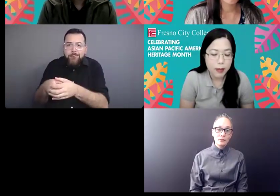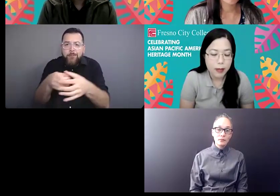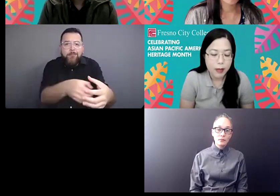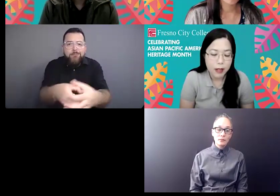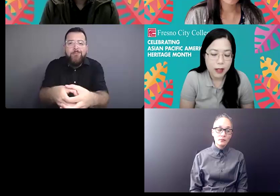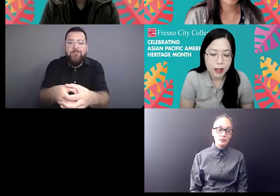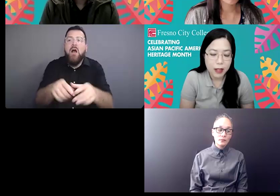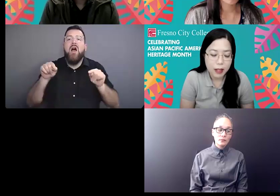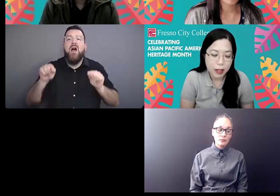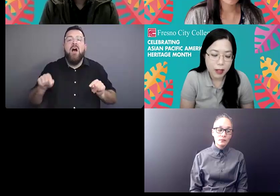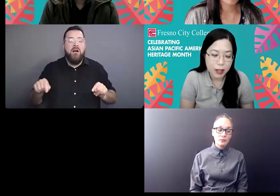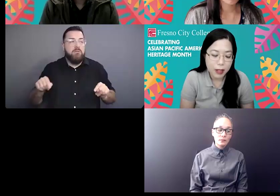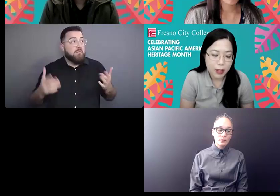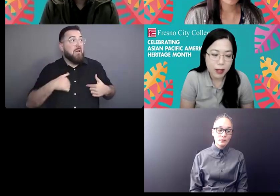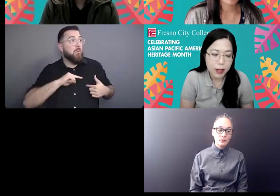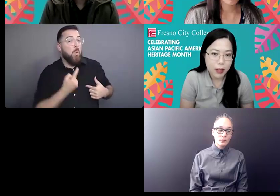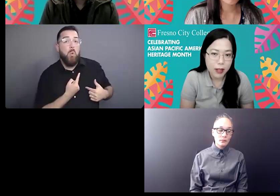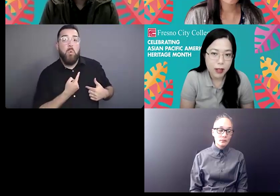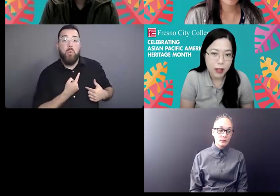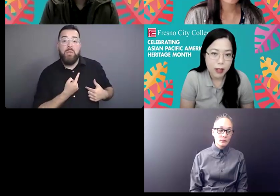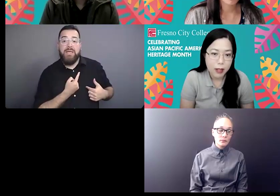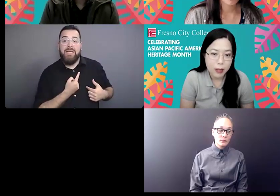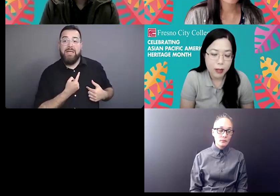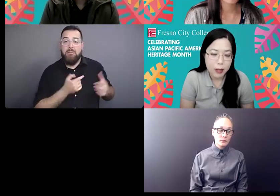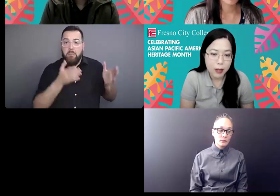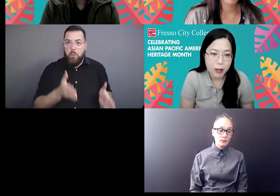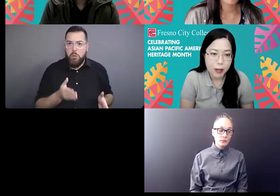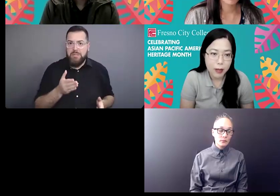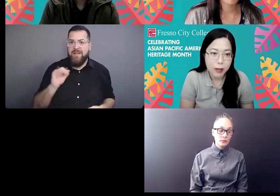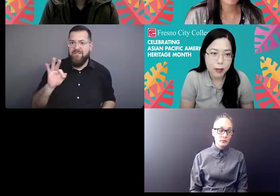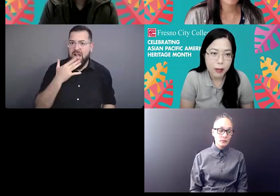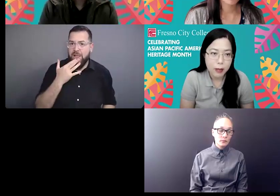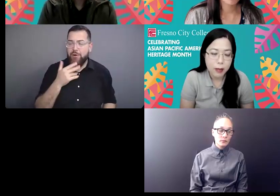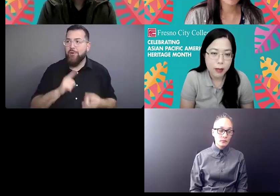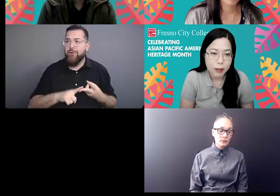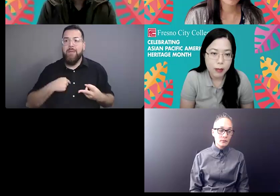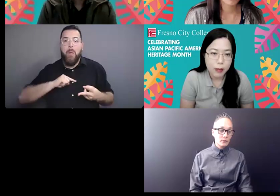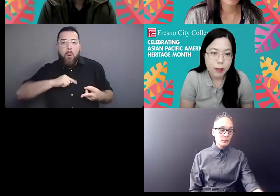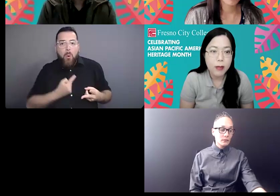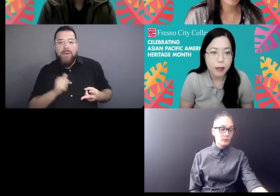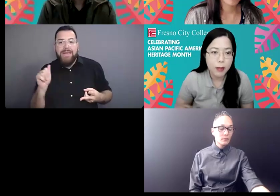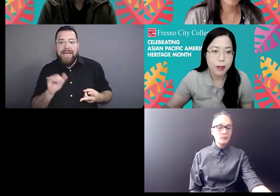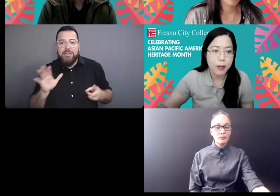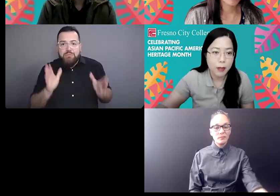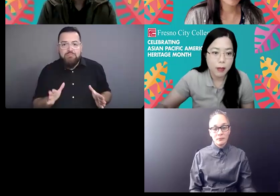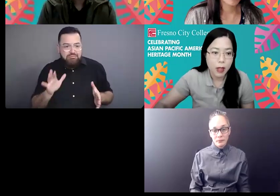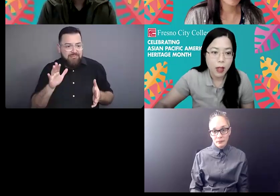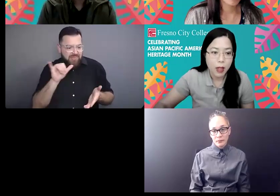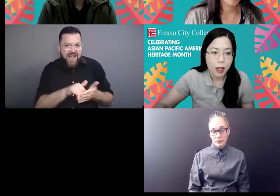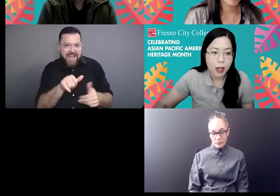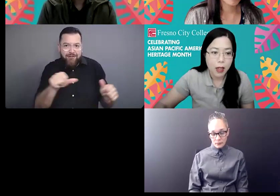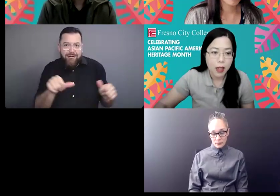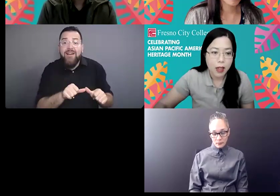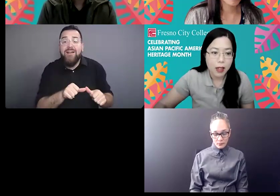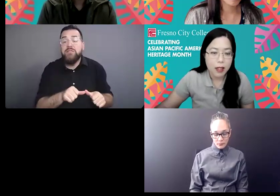you can be the only person of color or of Asian descent in that area. Anybody else want to share with